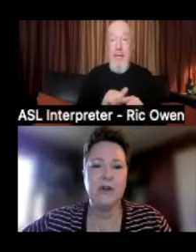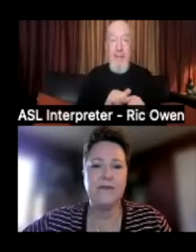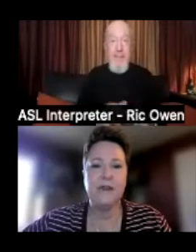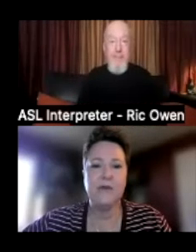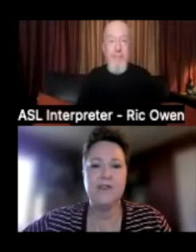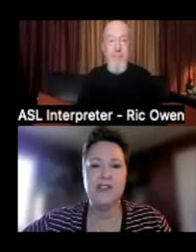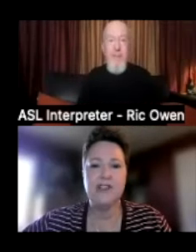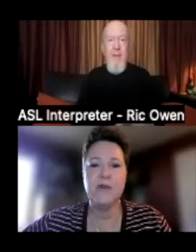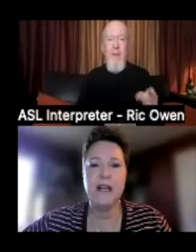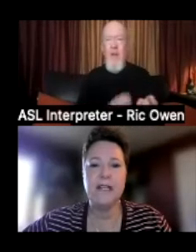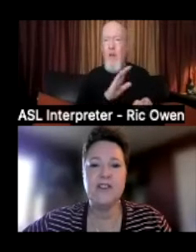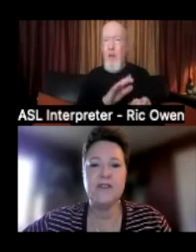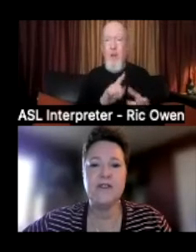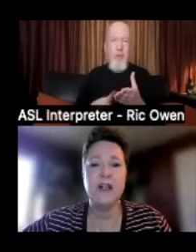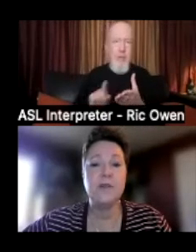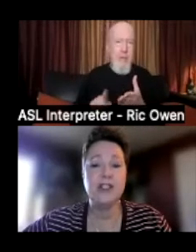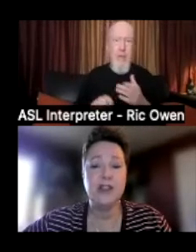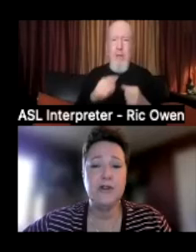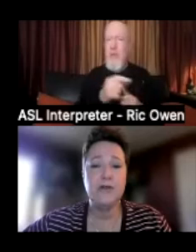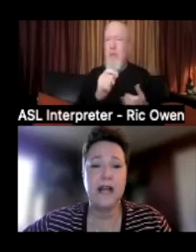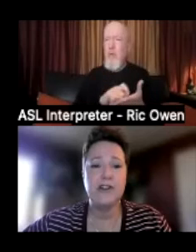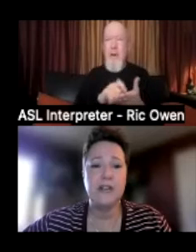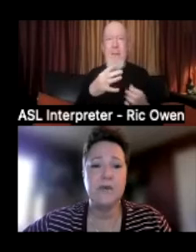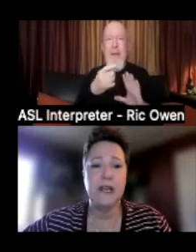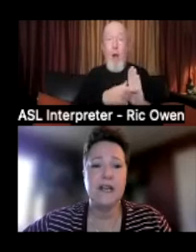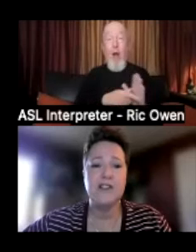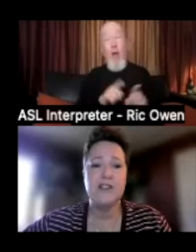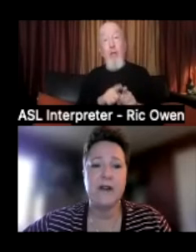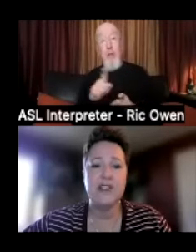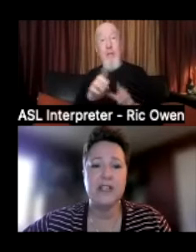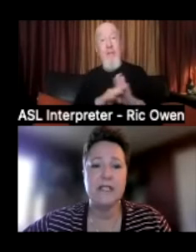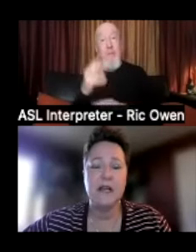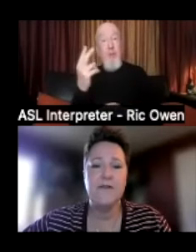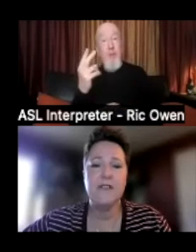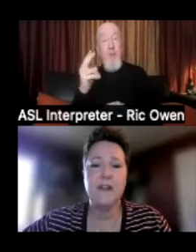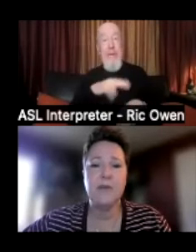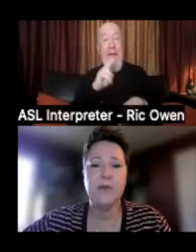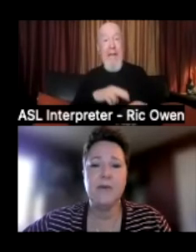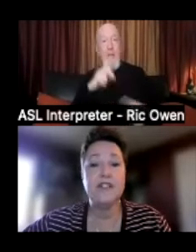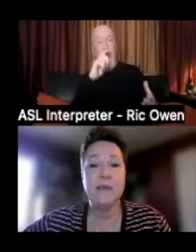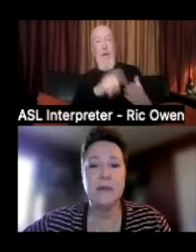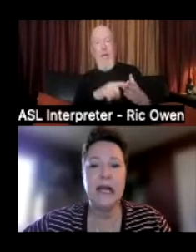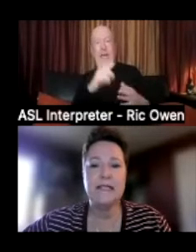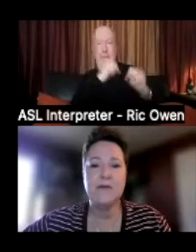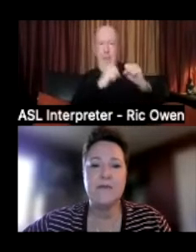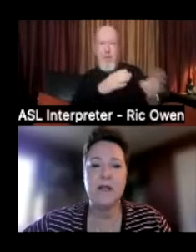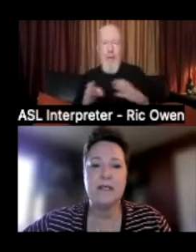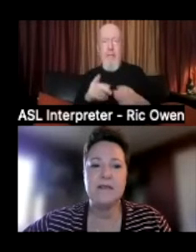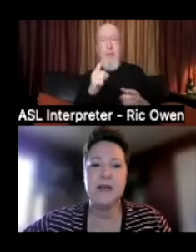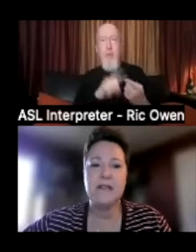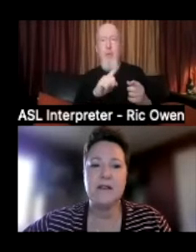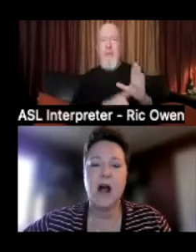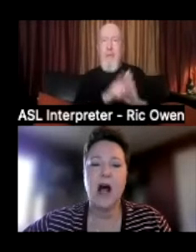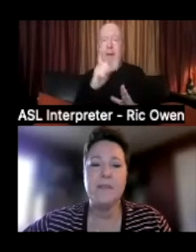Besides her prolific research and writings, June developed 2 nationally recognized strategies for developing emergency plans and